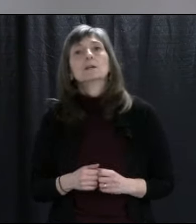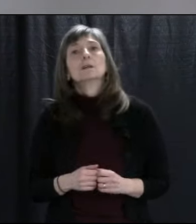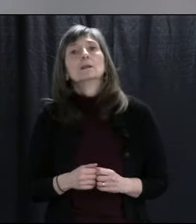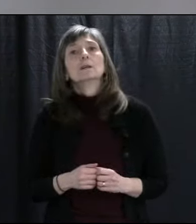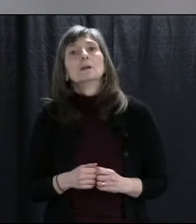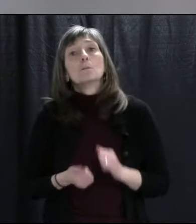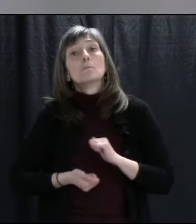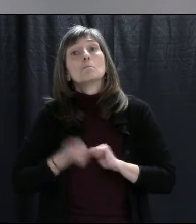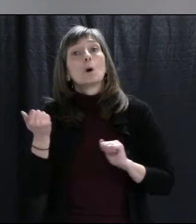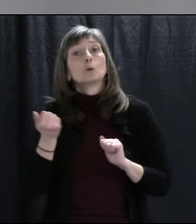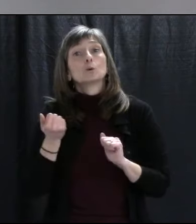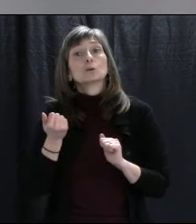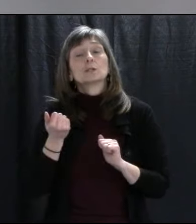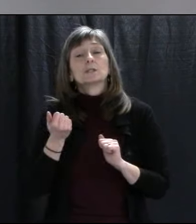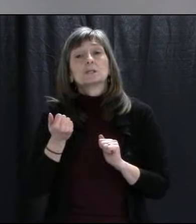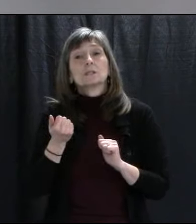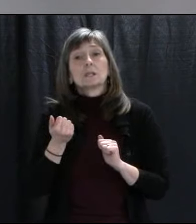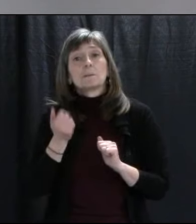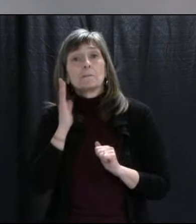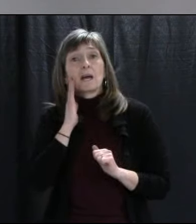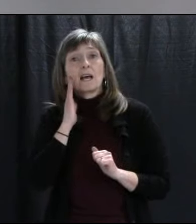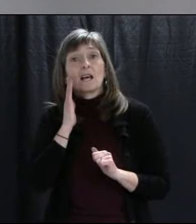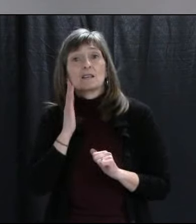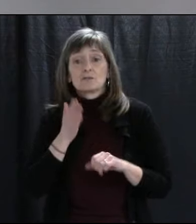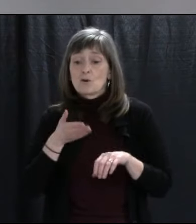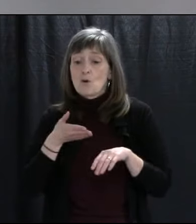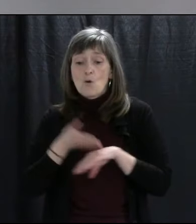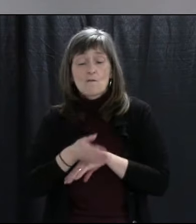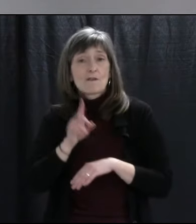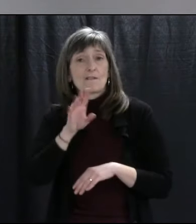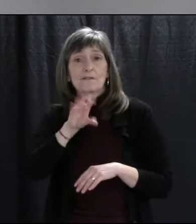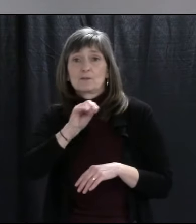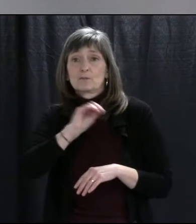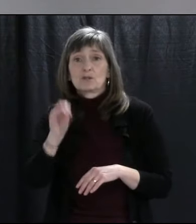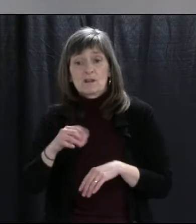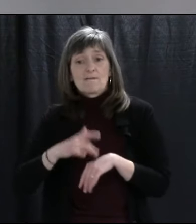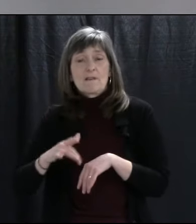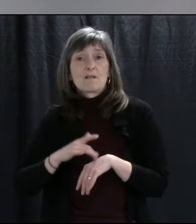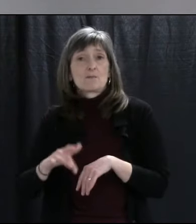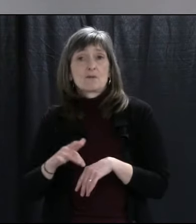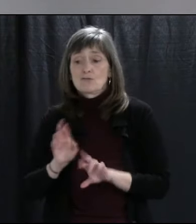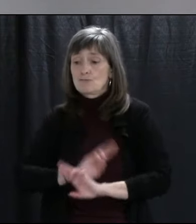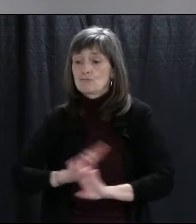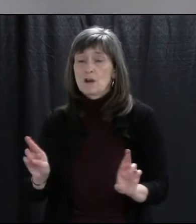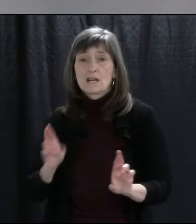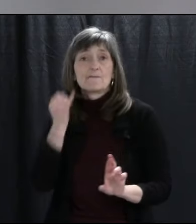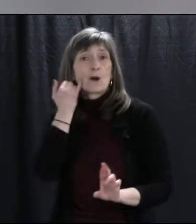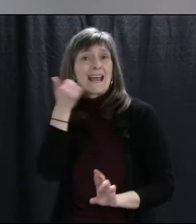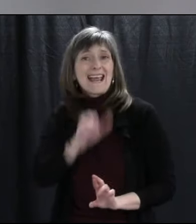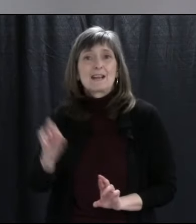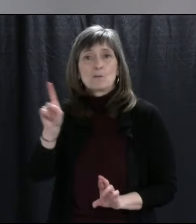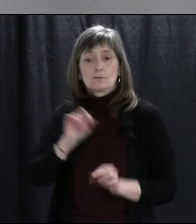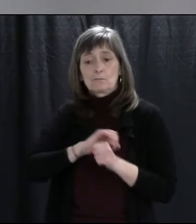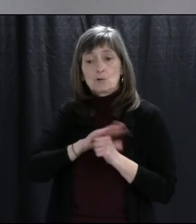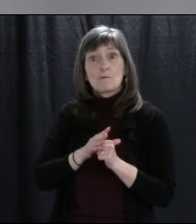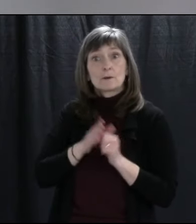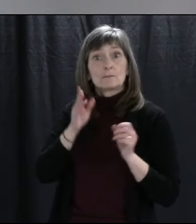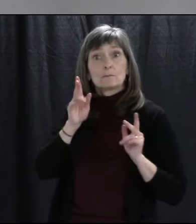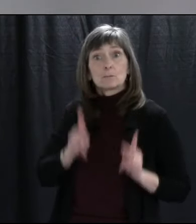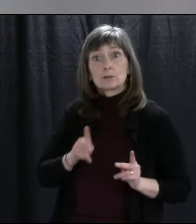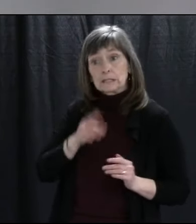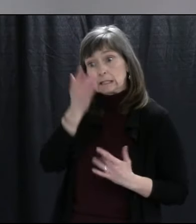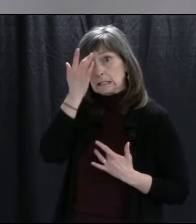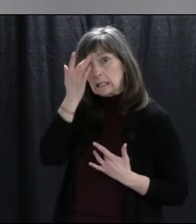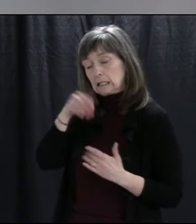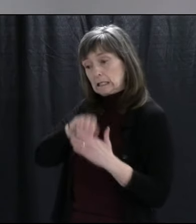care facilities empty and prepared to take patients with COVID-19. Every acute care facility has the ability to